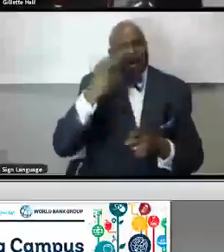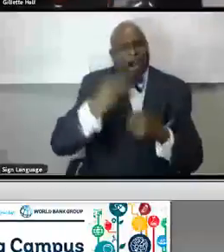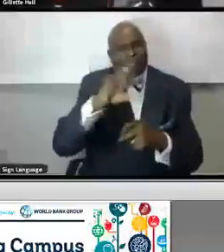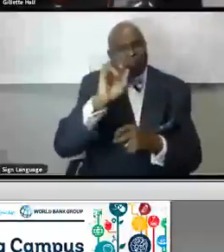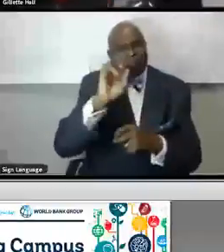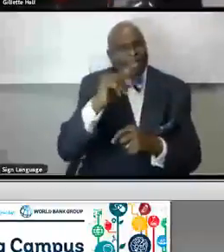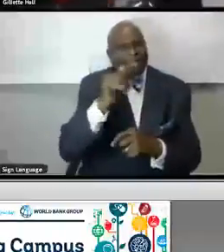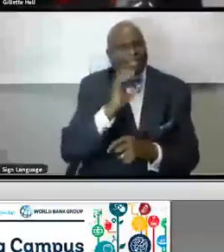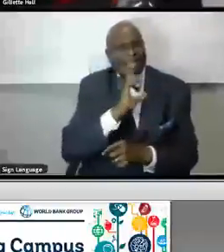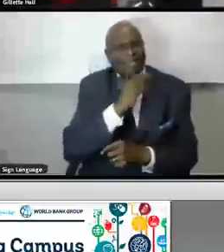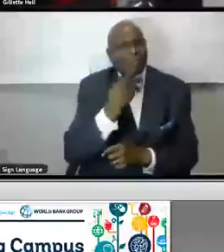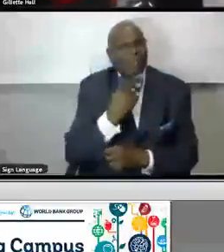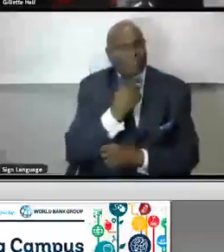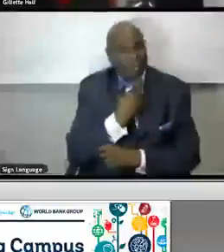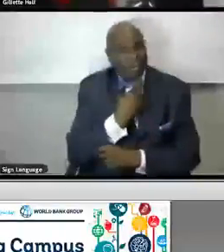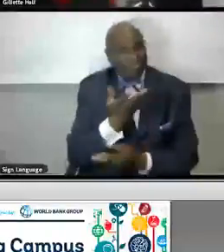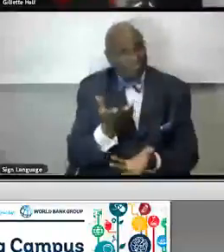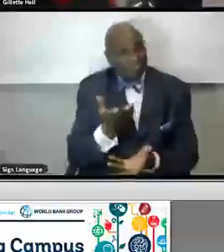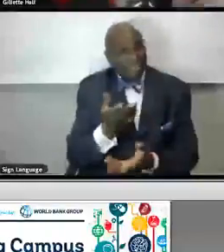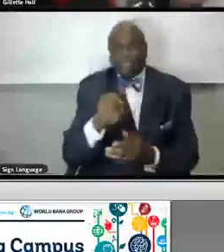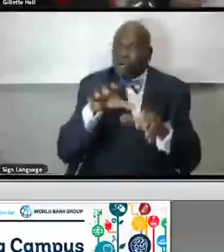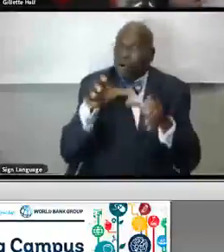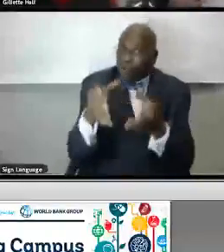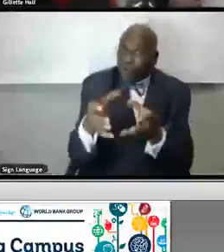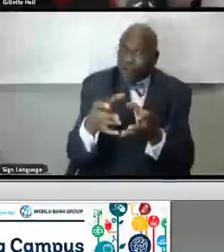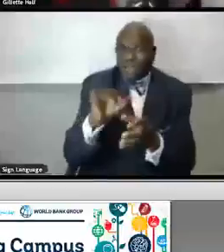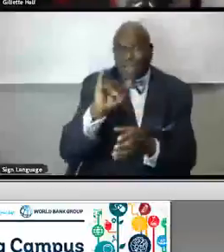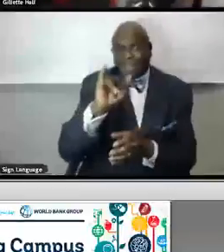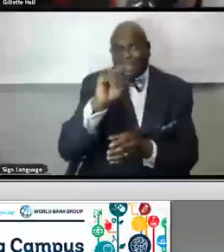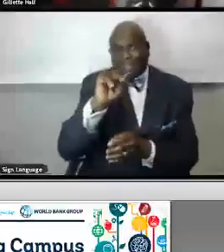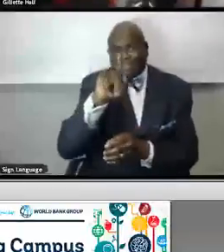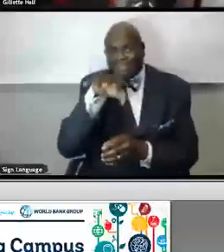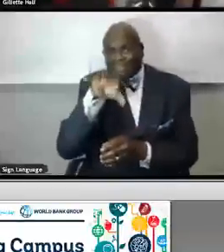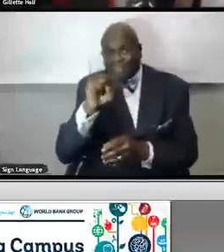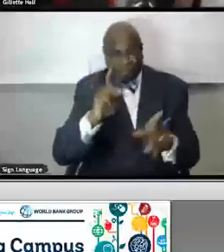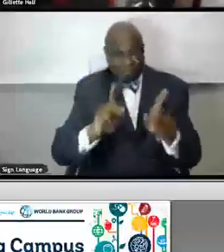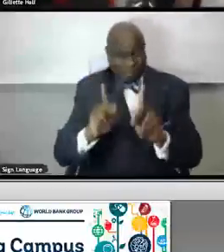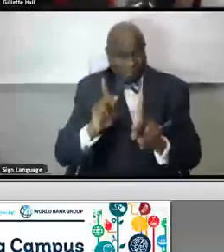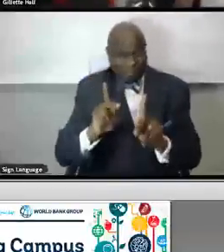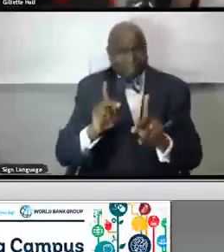Cafe. So there are groups that are